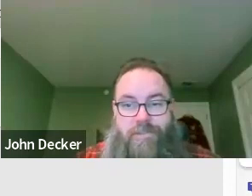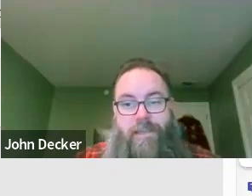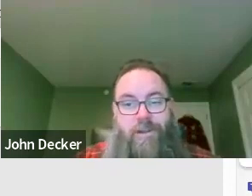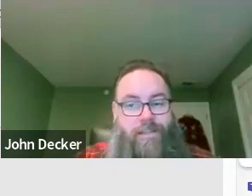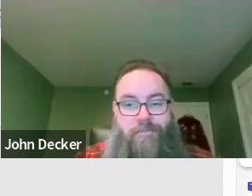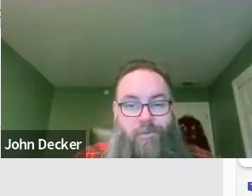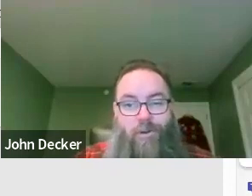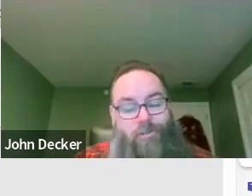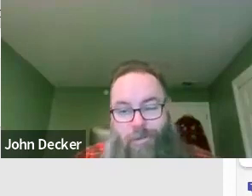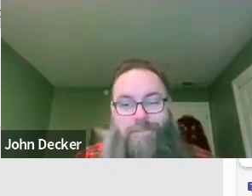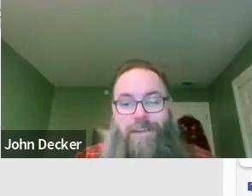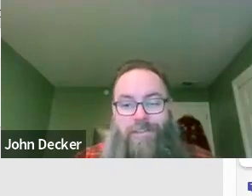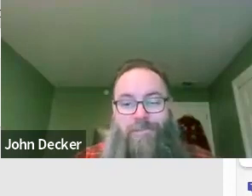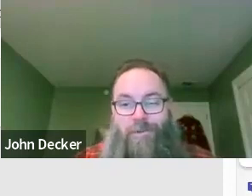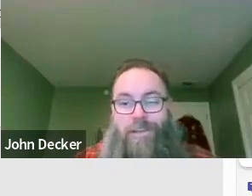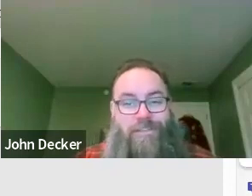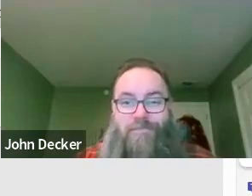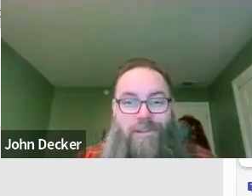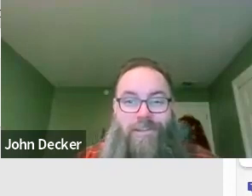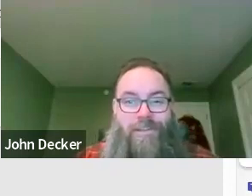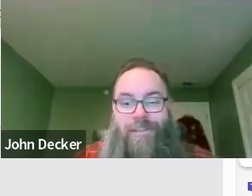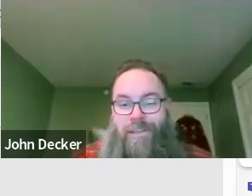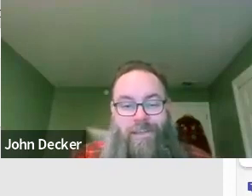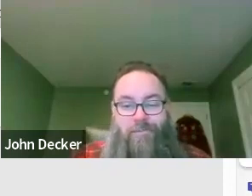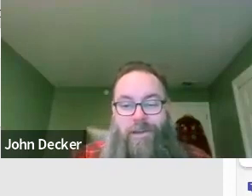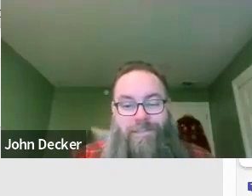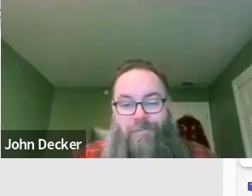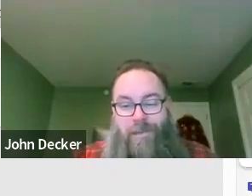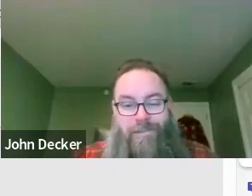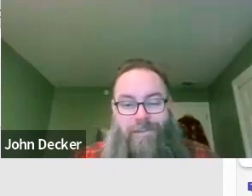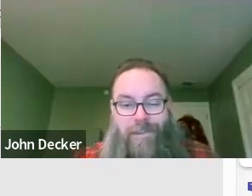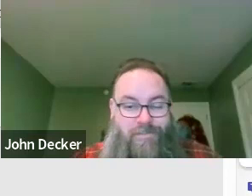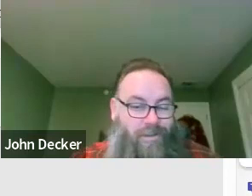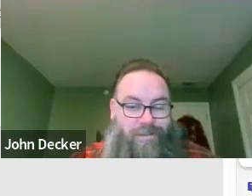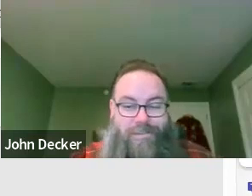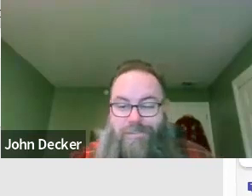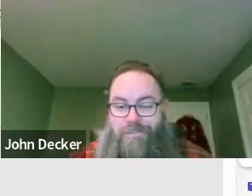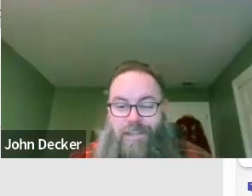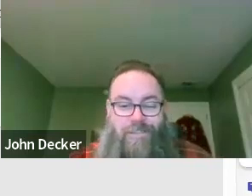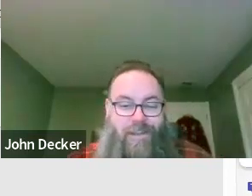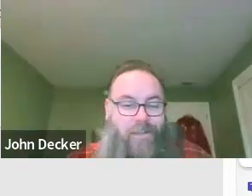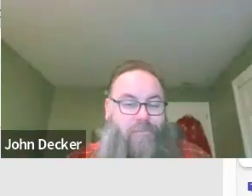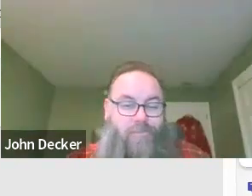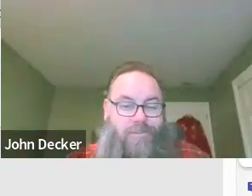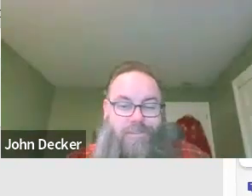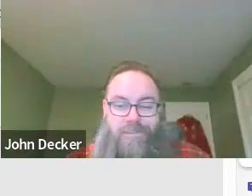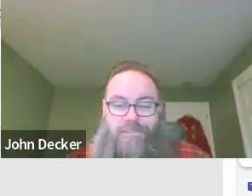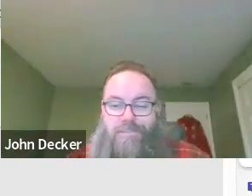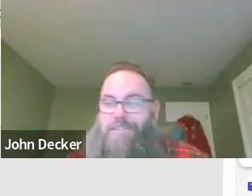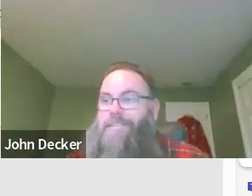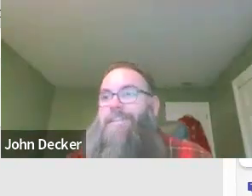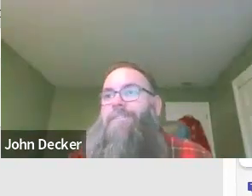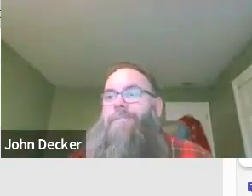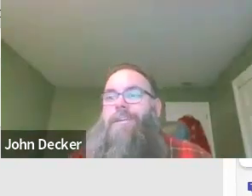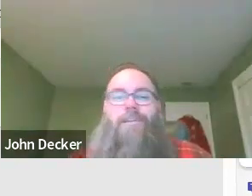start vendors and try to get them to work all throughout the state of California. I just want to give you a heads up, Helen and Adriana and Jaslyn and everyone that works in